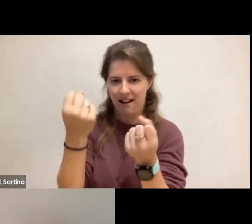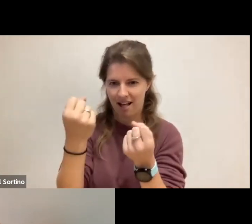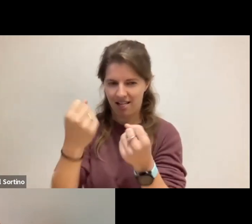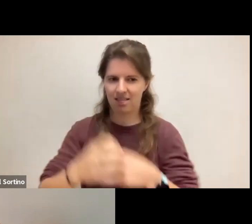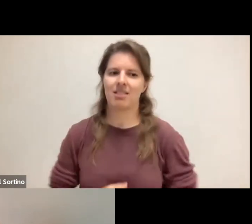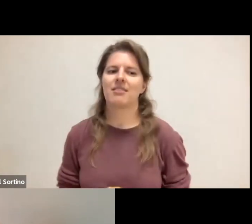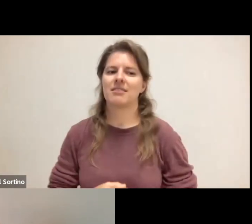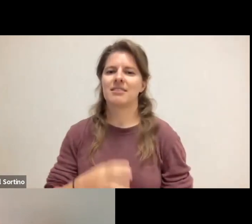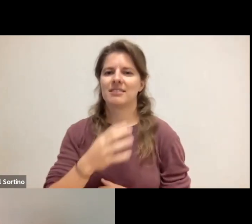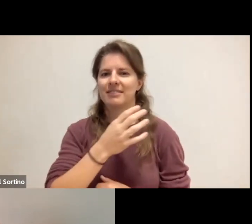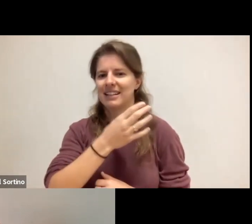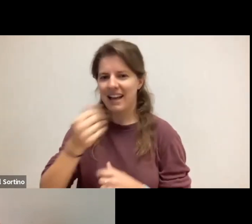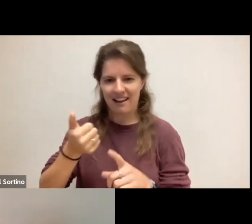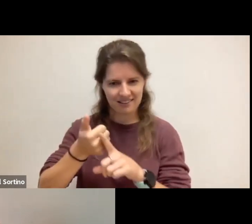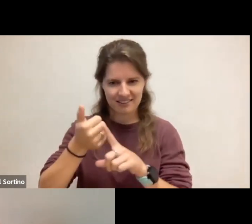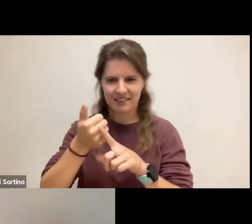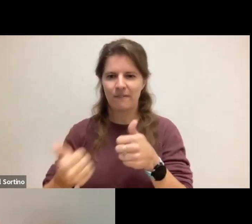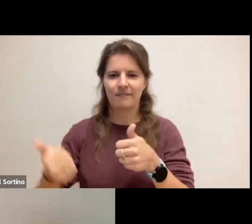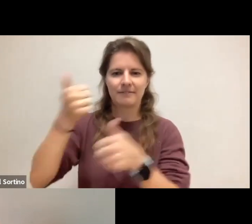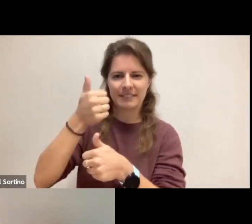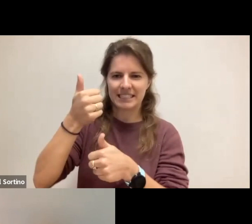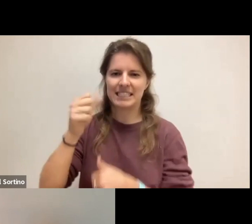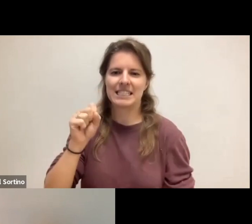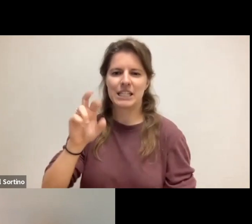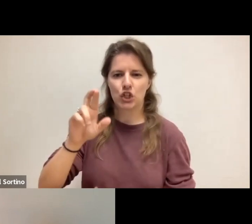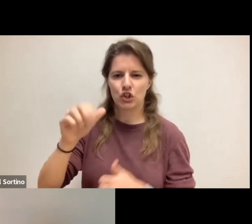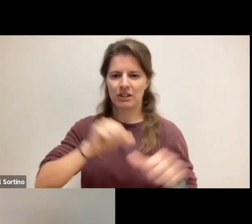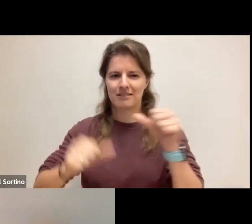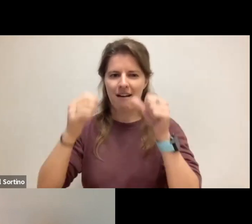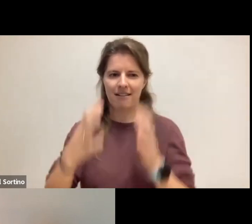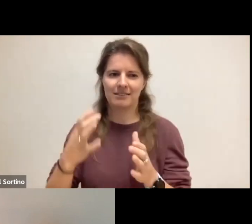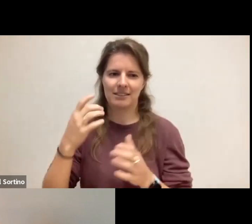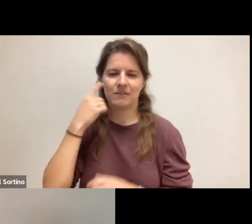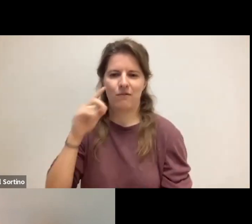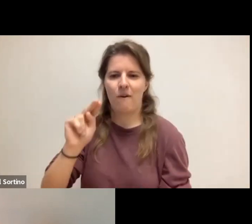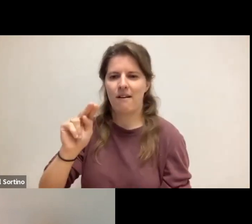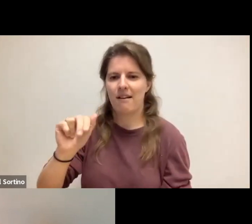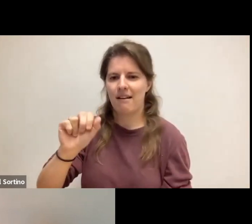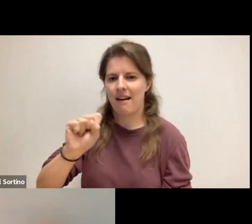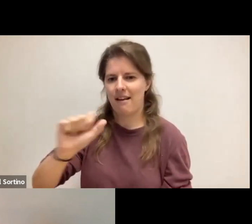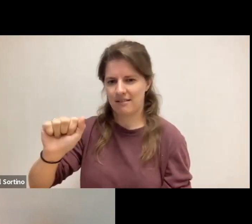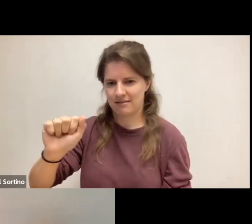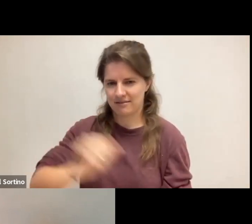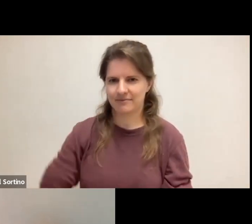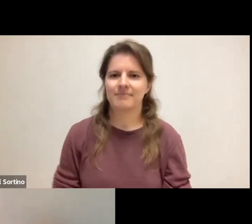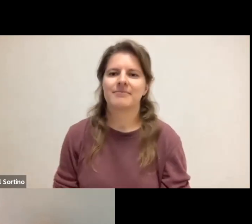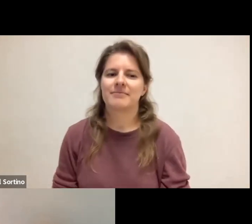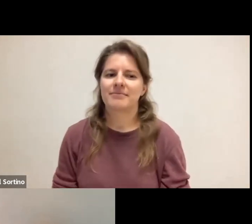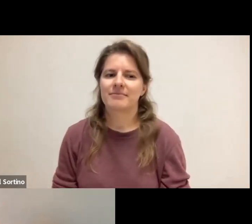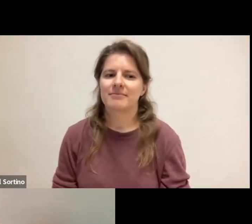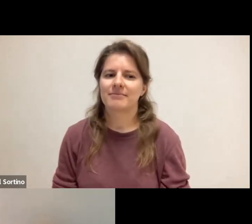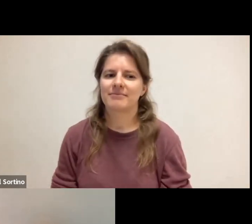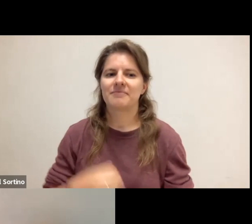CerebroFit, Integrated Brain Health. as well as a senior scientist